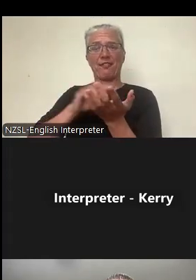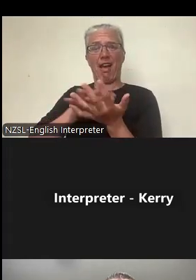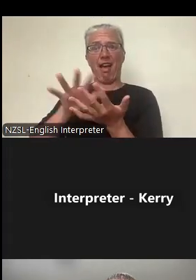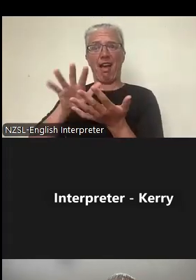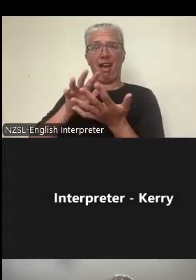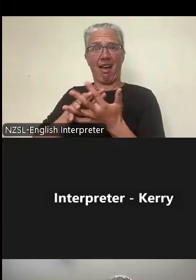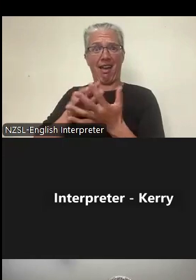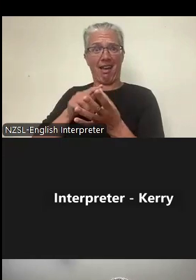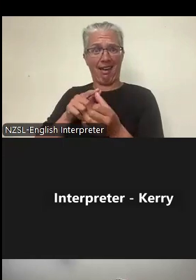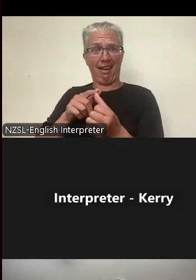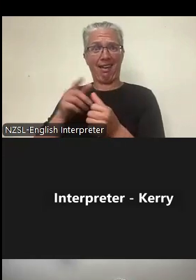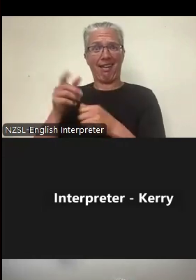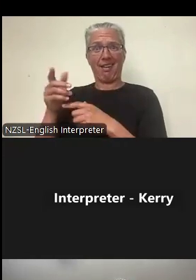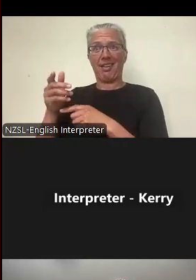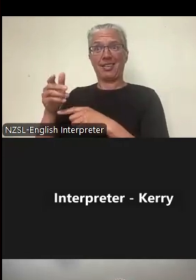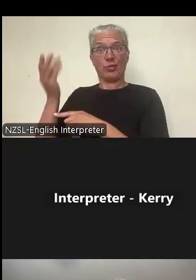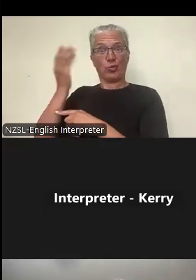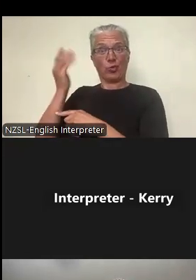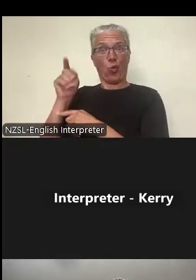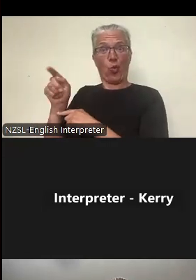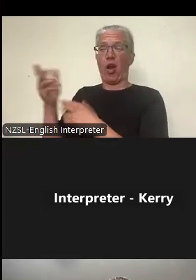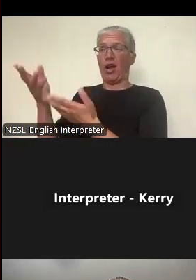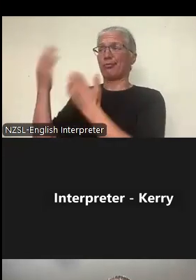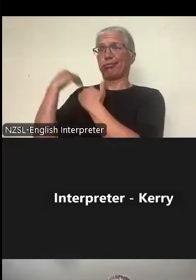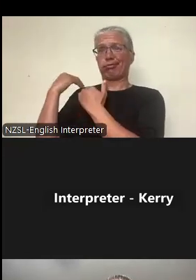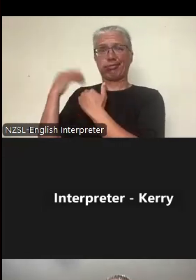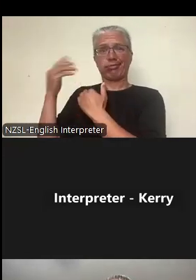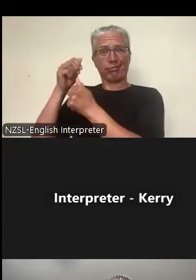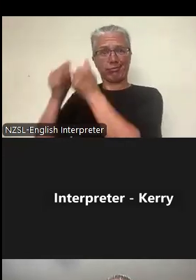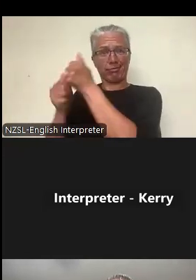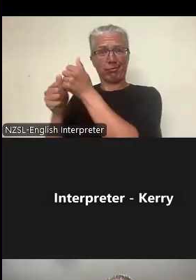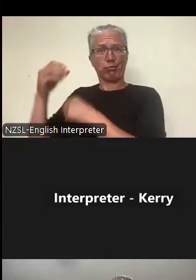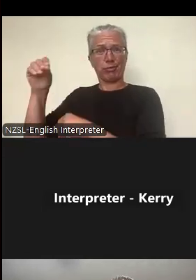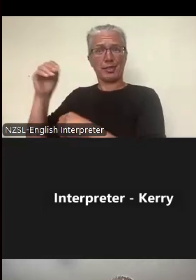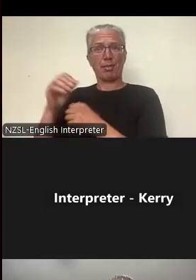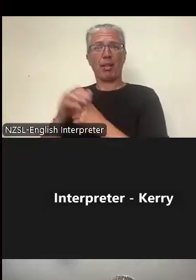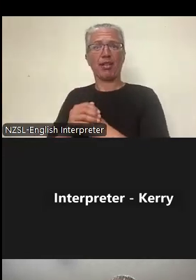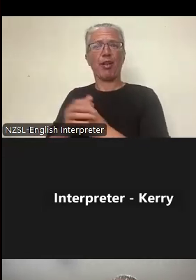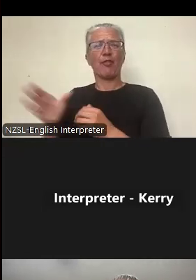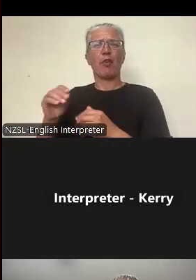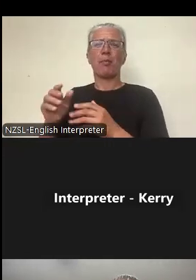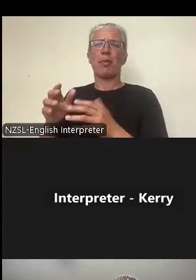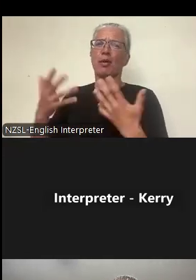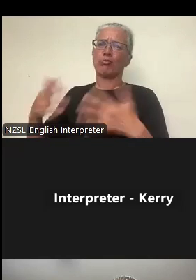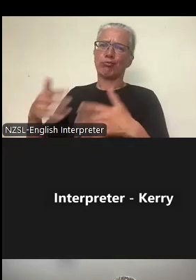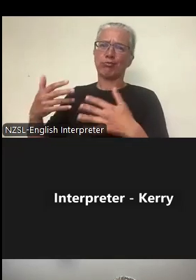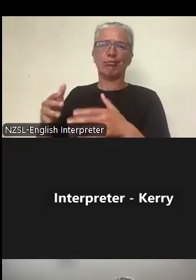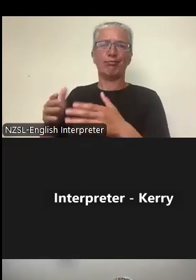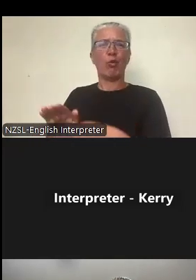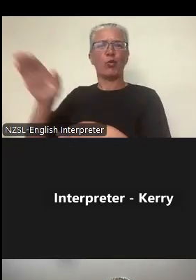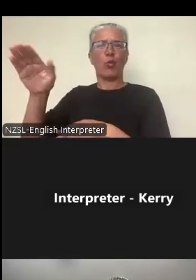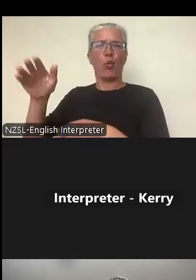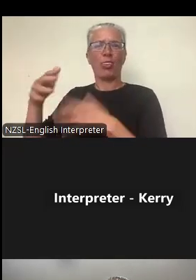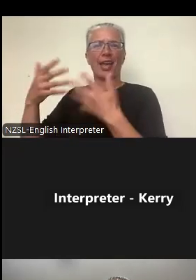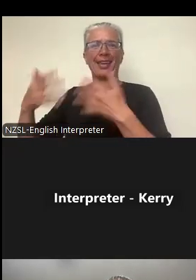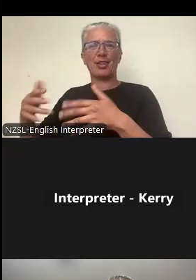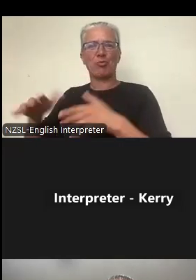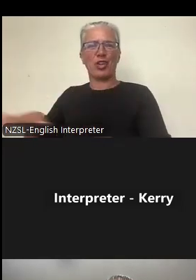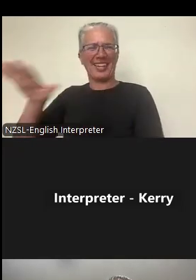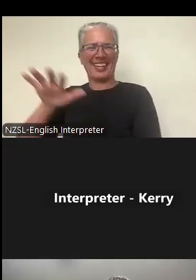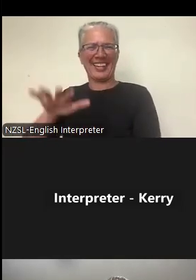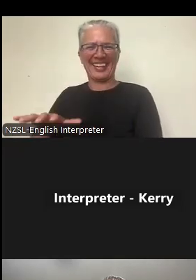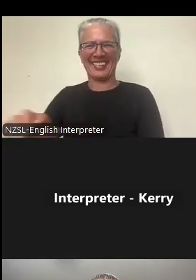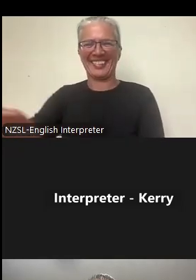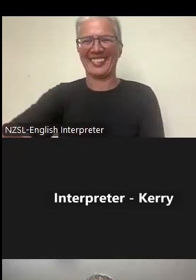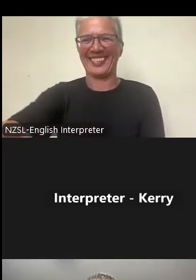Miles tōku ingoa. Kia ora, I'm Jason from the mighty North Canterbury. You will see that